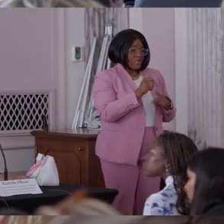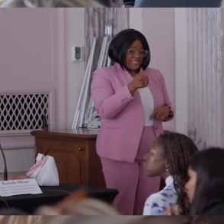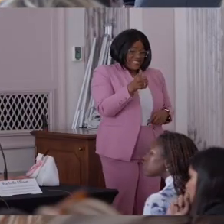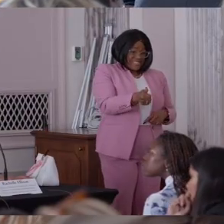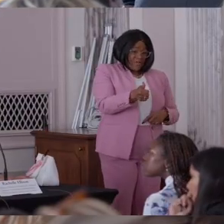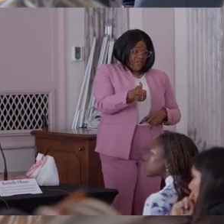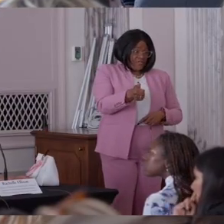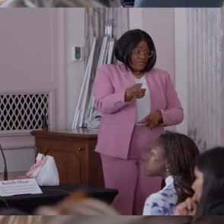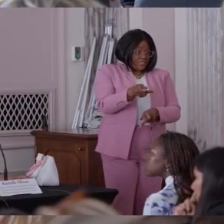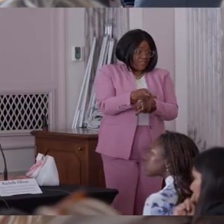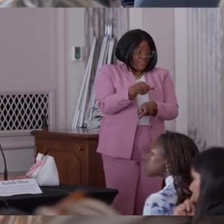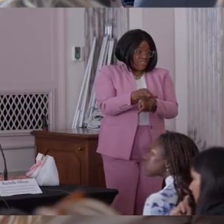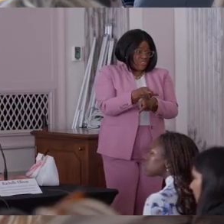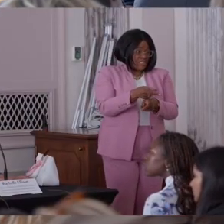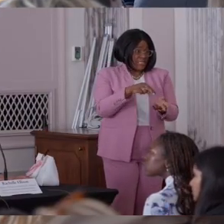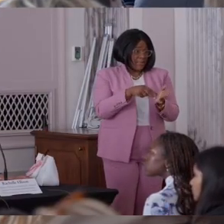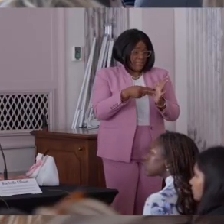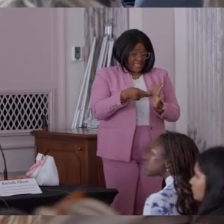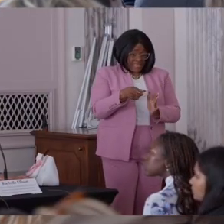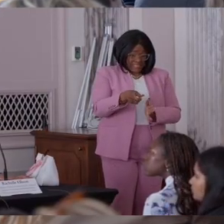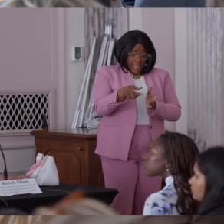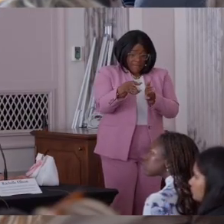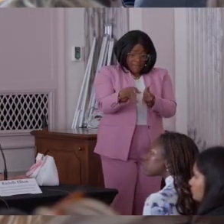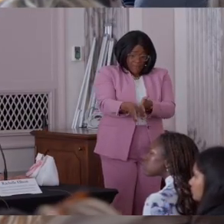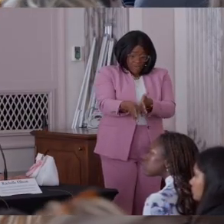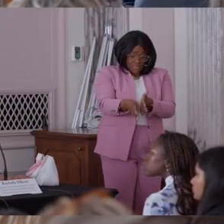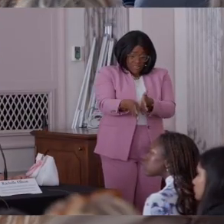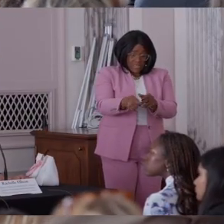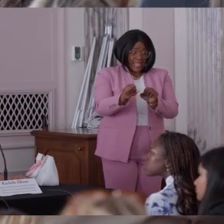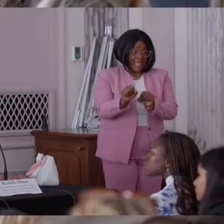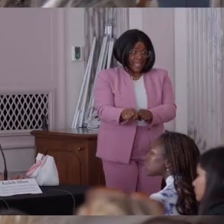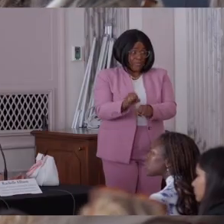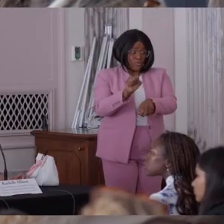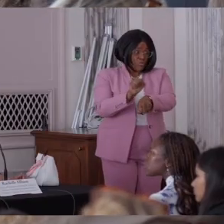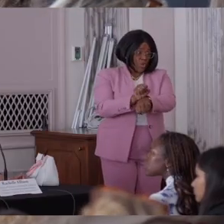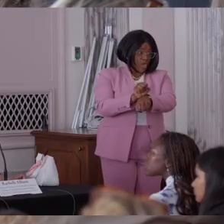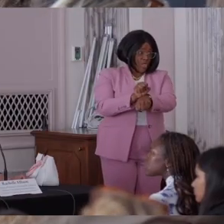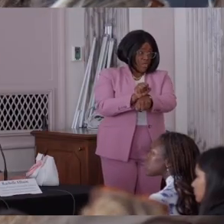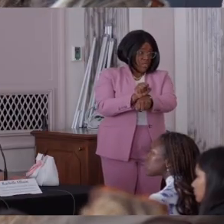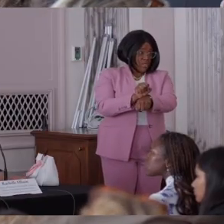Self-sufficiency means that if a person is able to work,